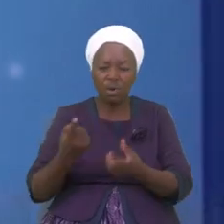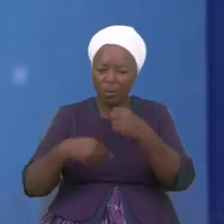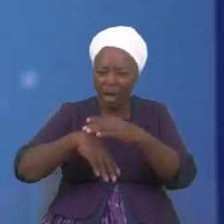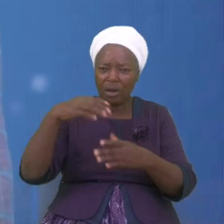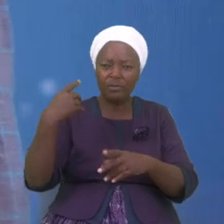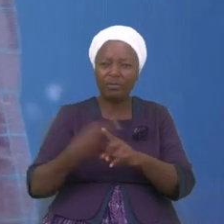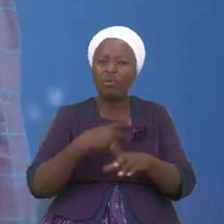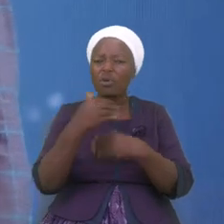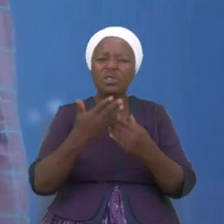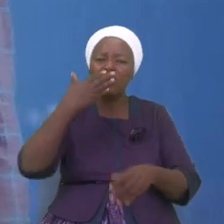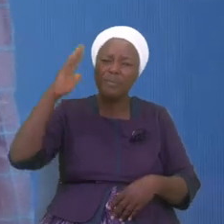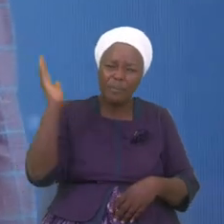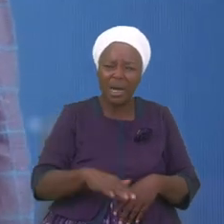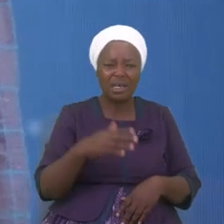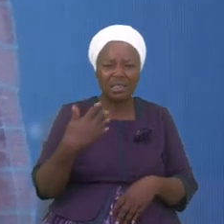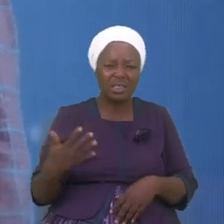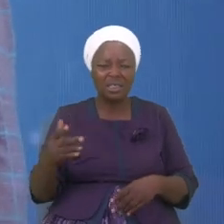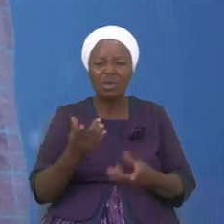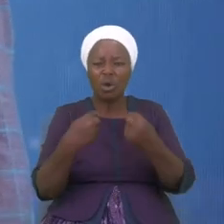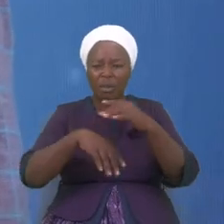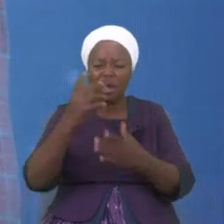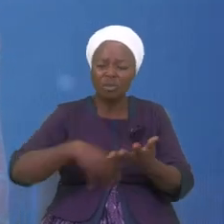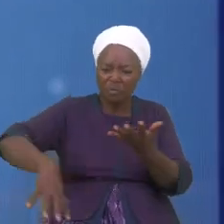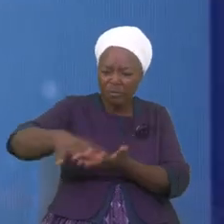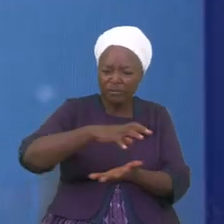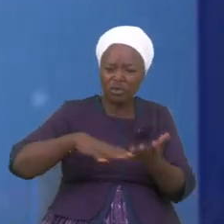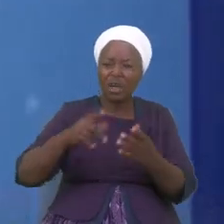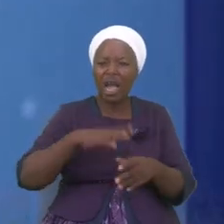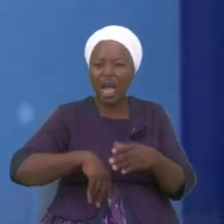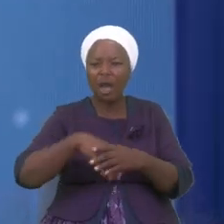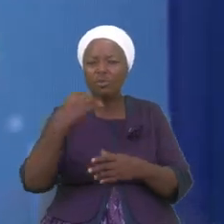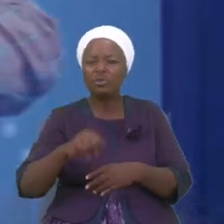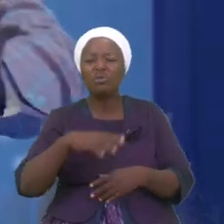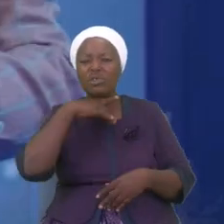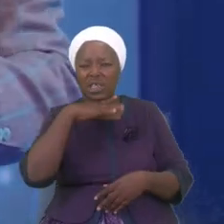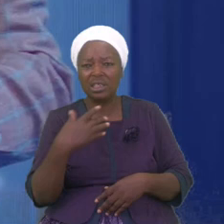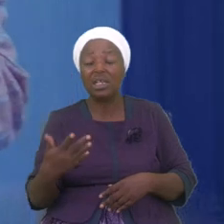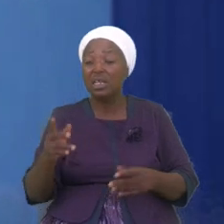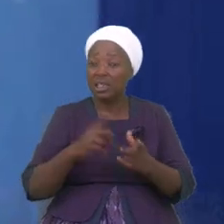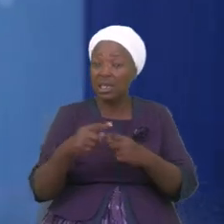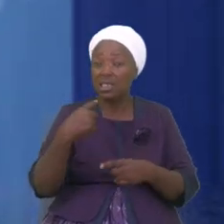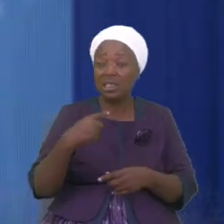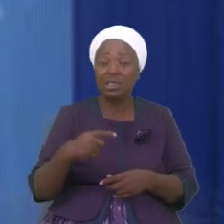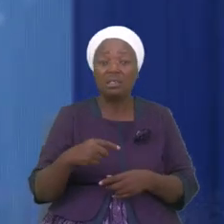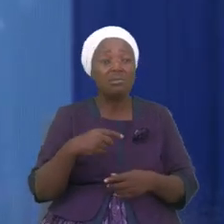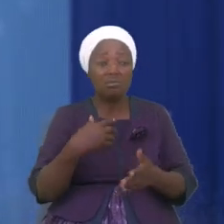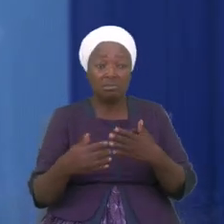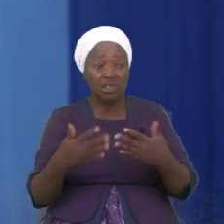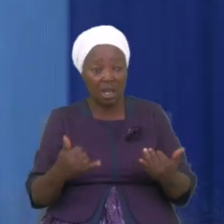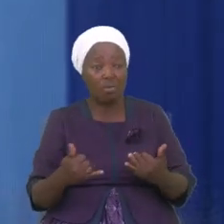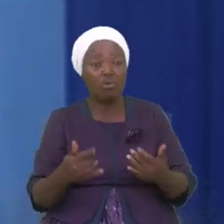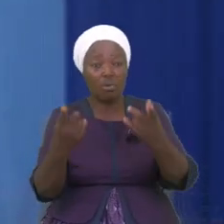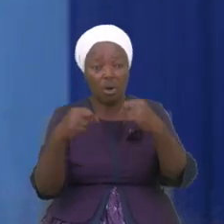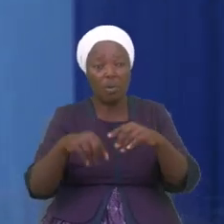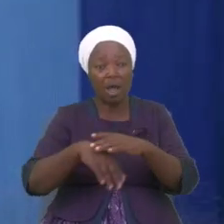chaos, out of confusion, out of the corruption. It says, wherefore come out from